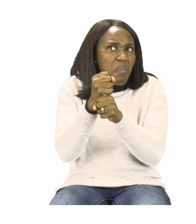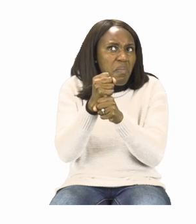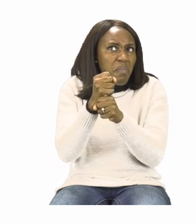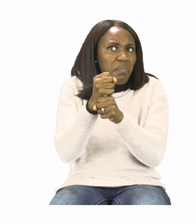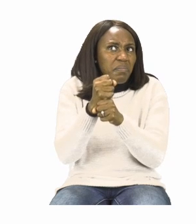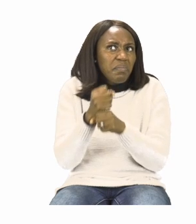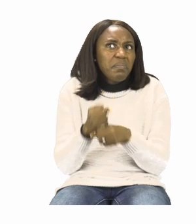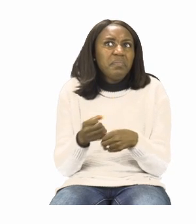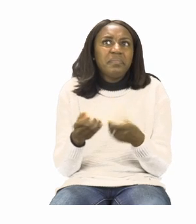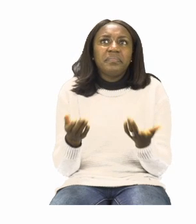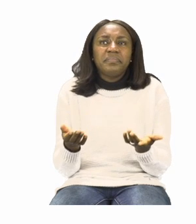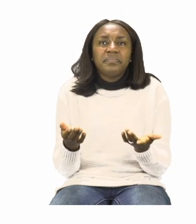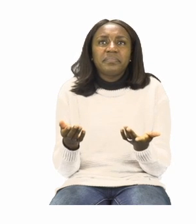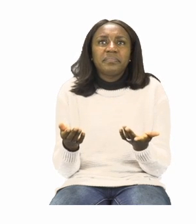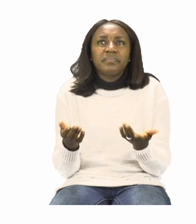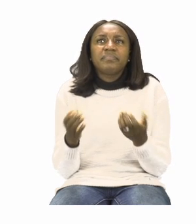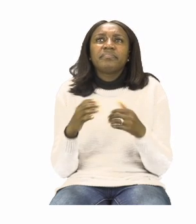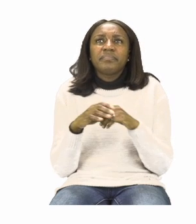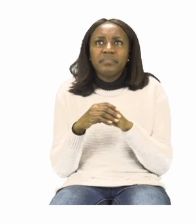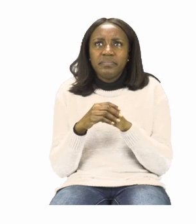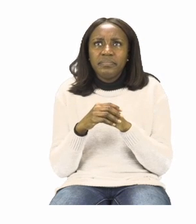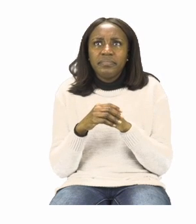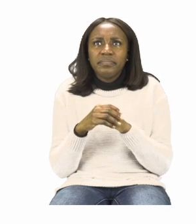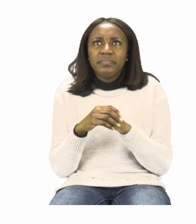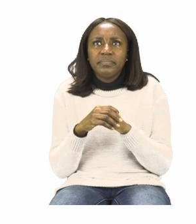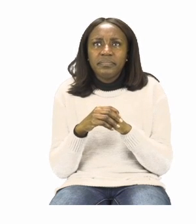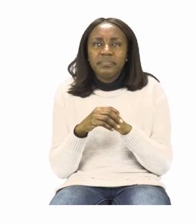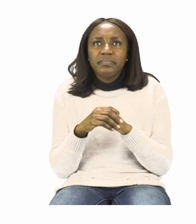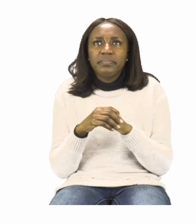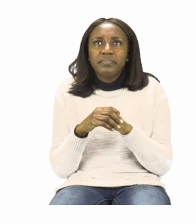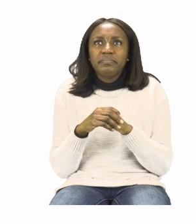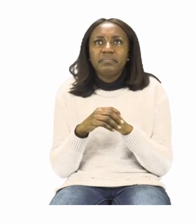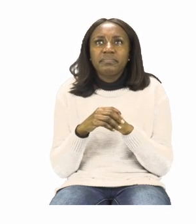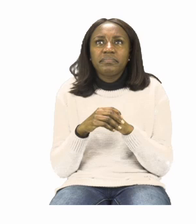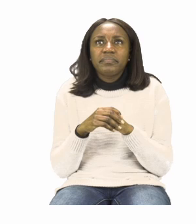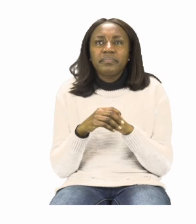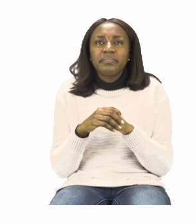the boy is standing in the second picture?